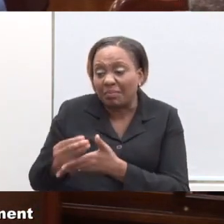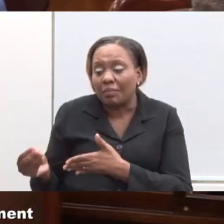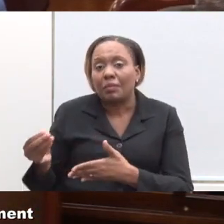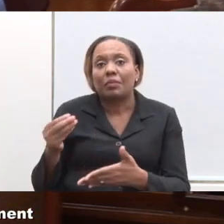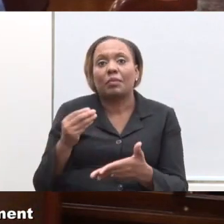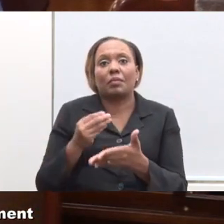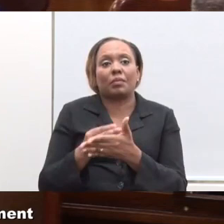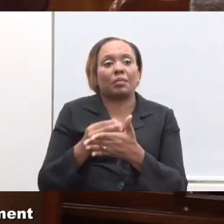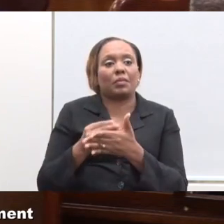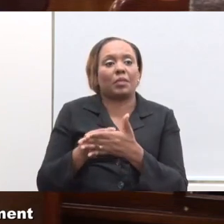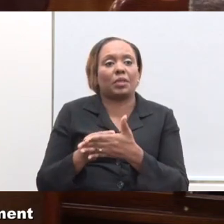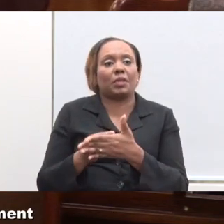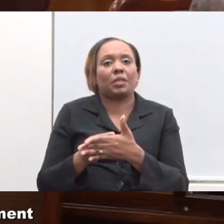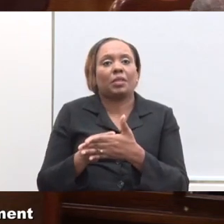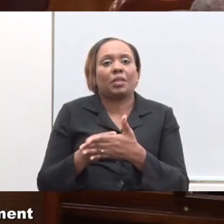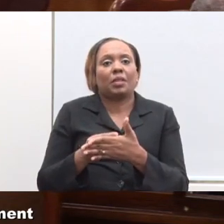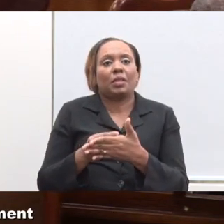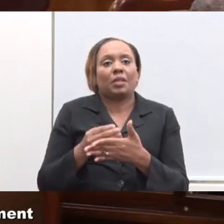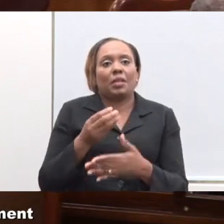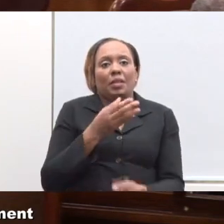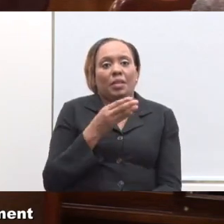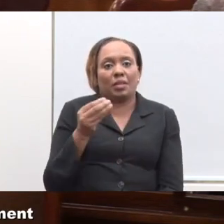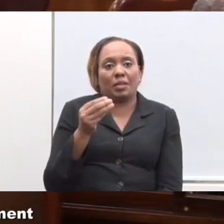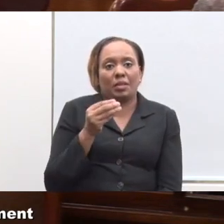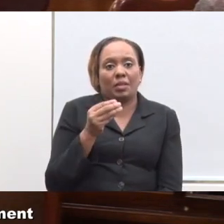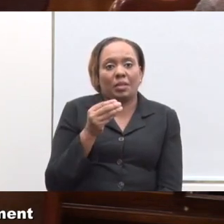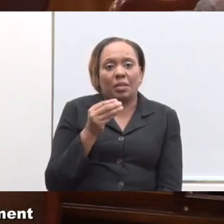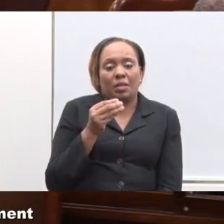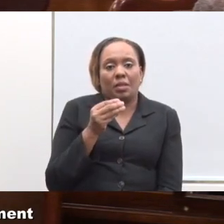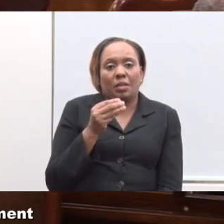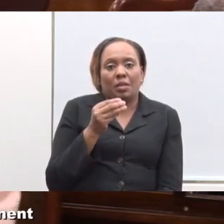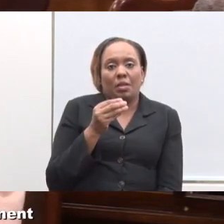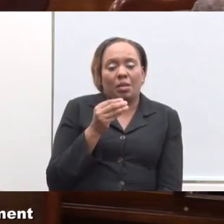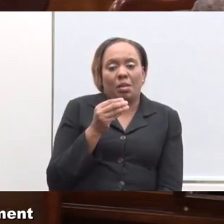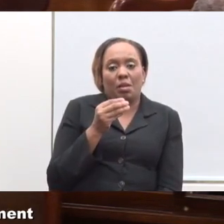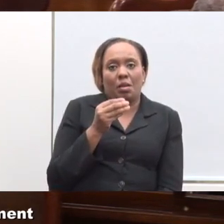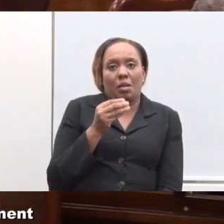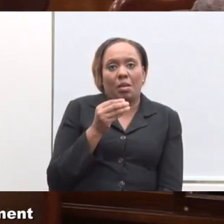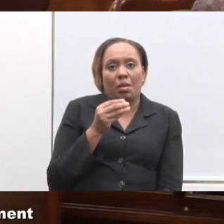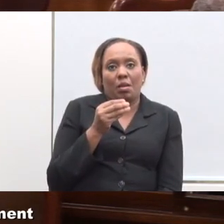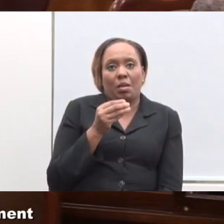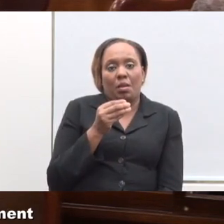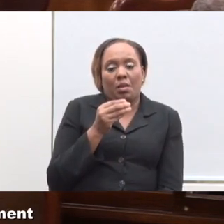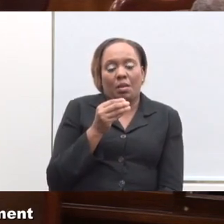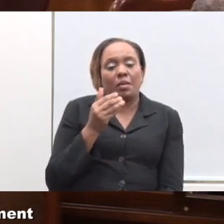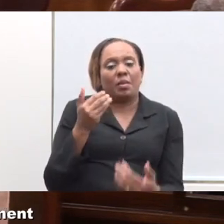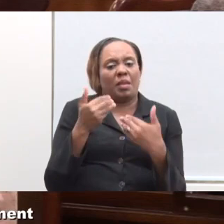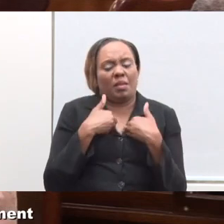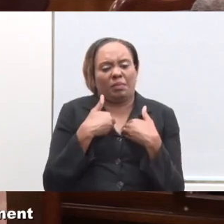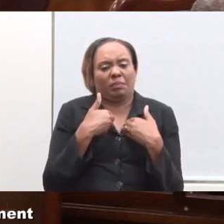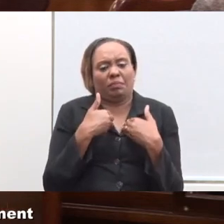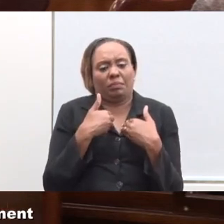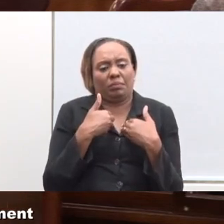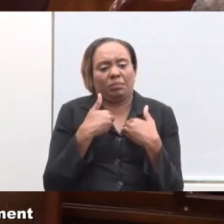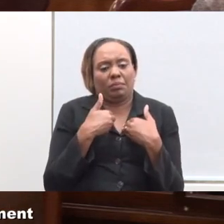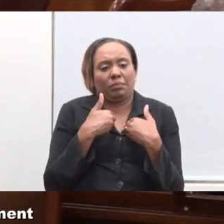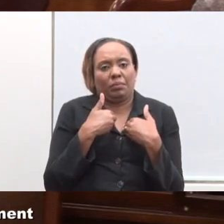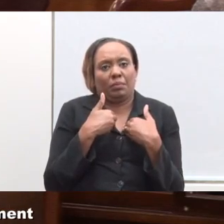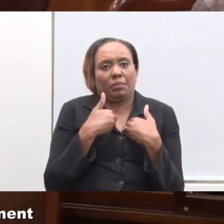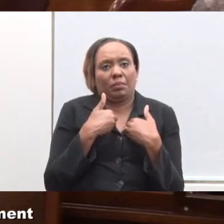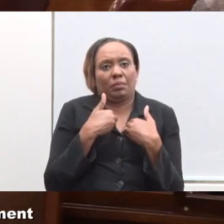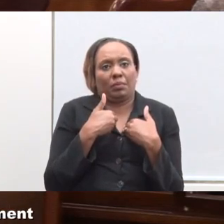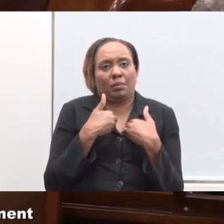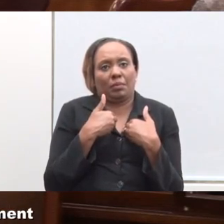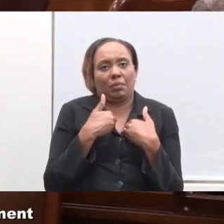on recurring expenditure, holding employment, holding all kinds of things. But it meant that even when you were getting